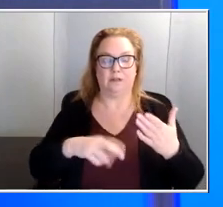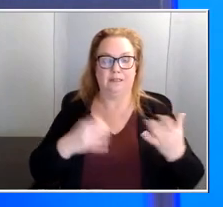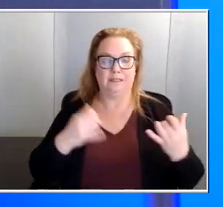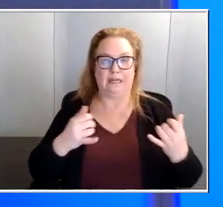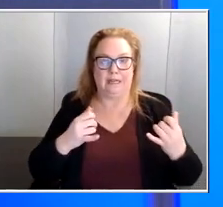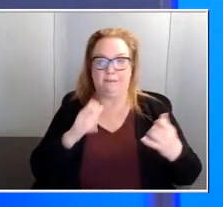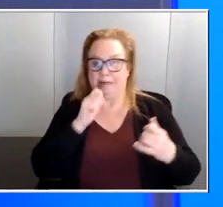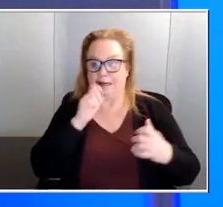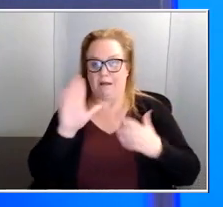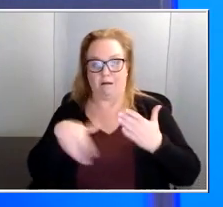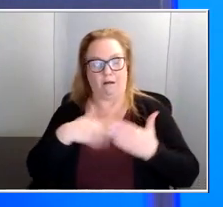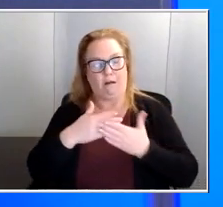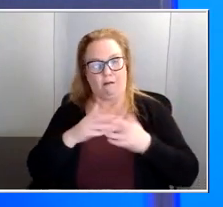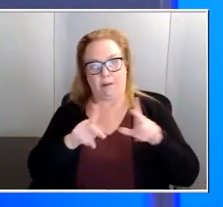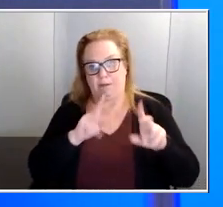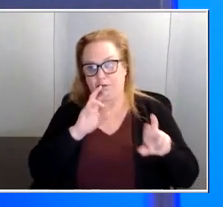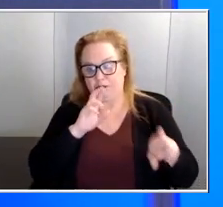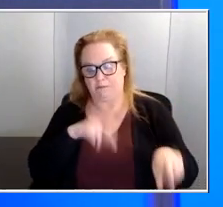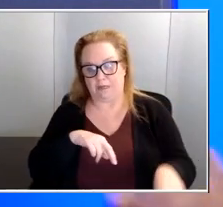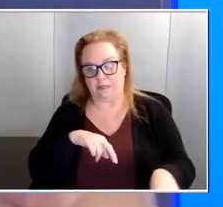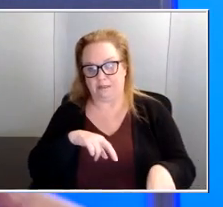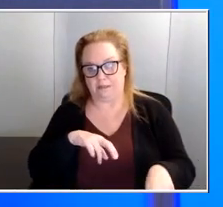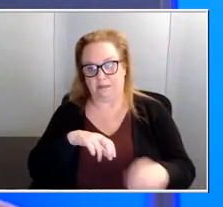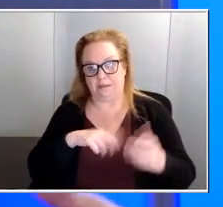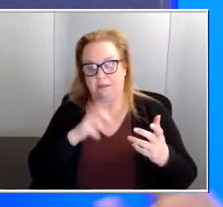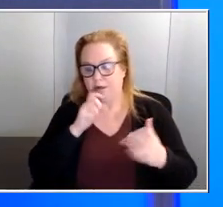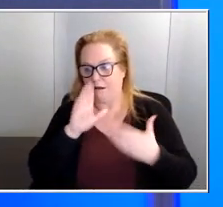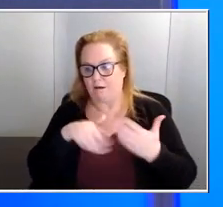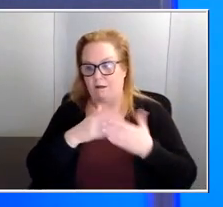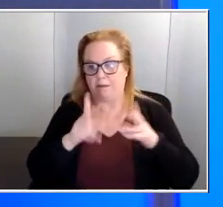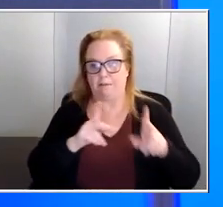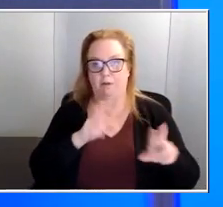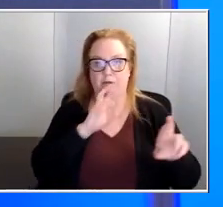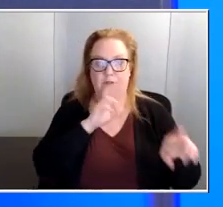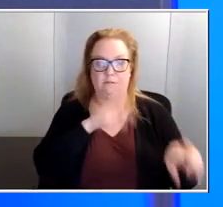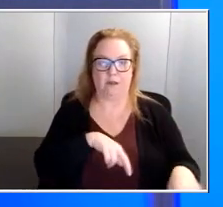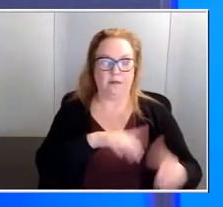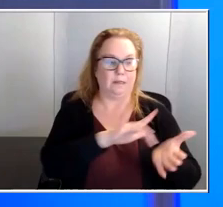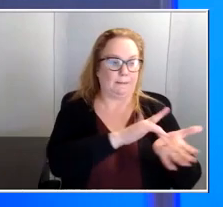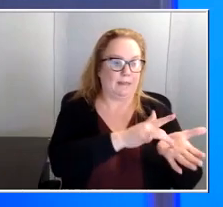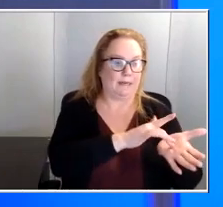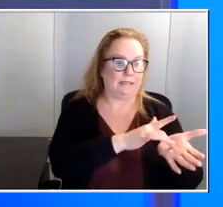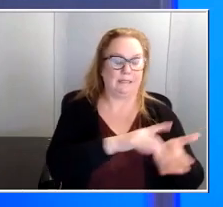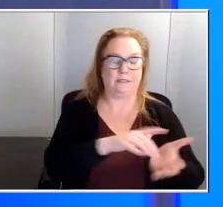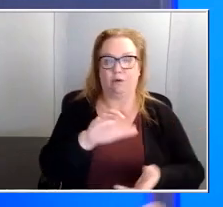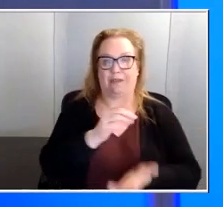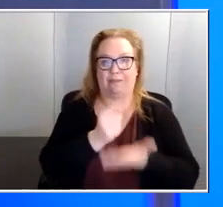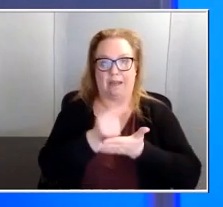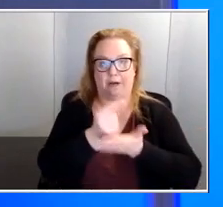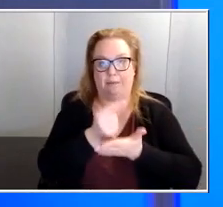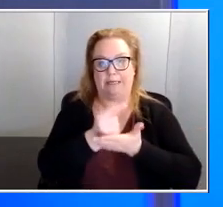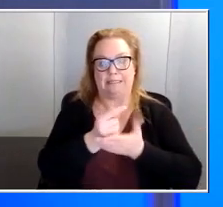not everybody responds, and not everybody who responds to teclistamab or to CAR T cell therapies